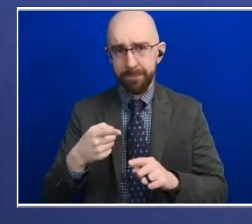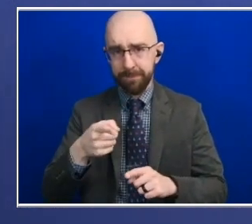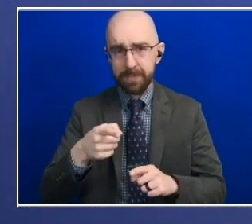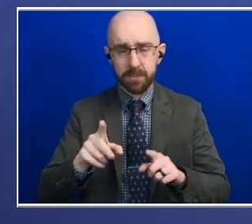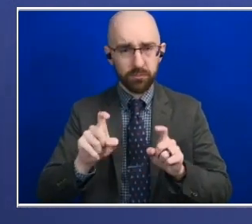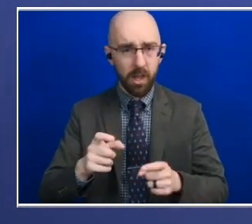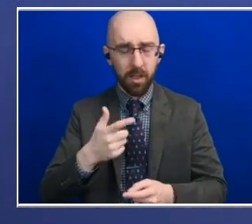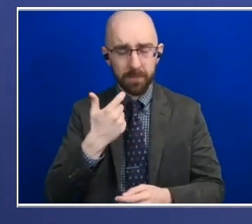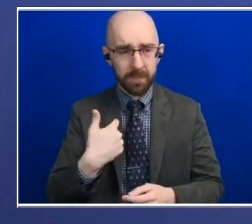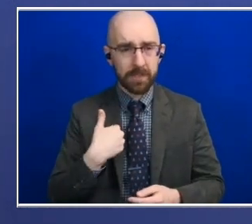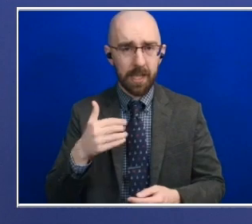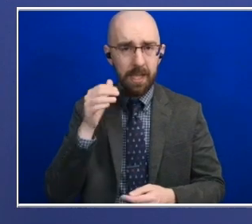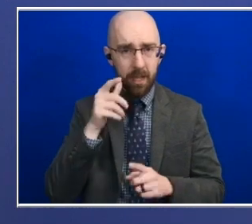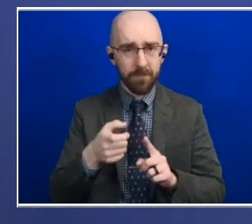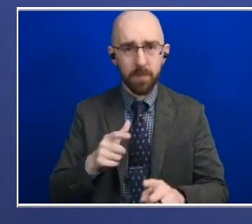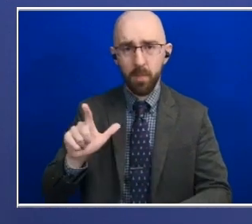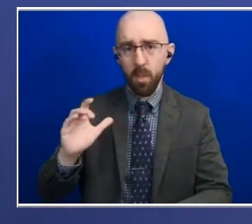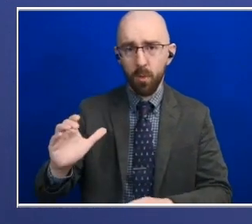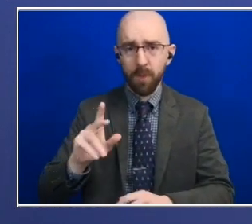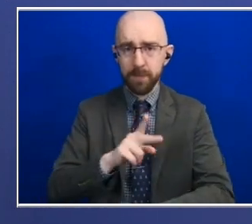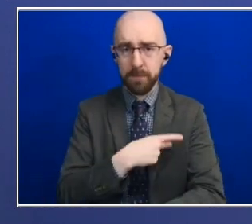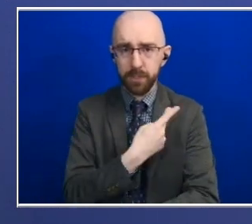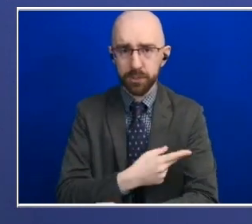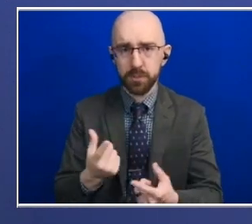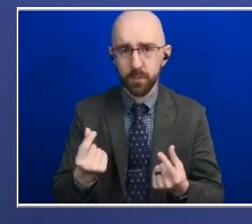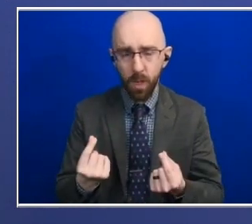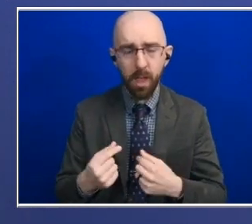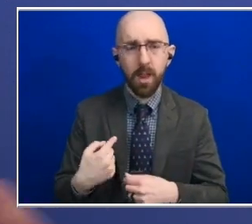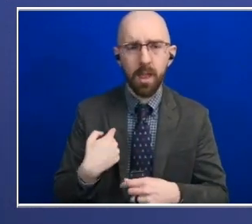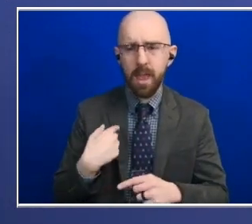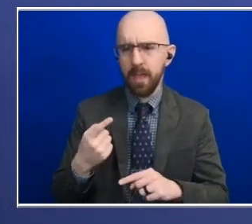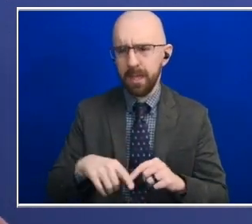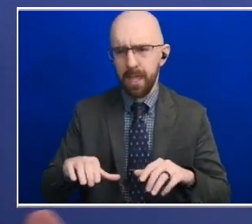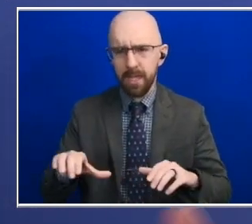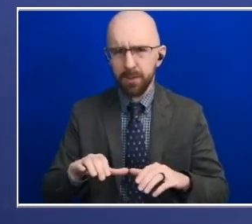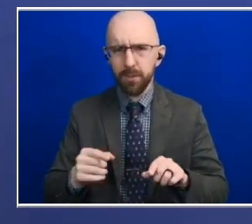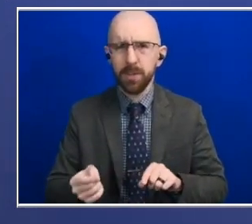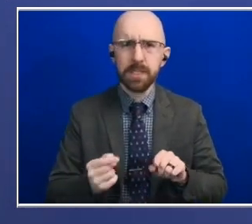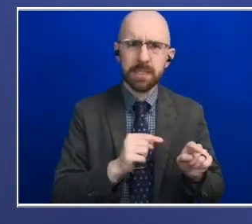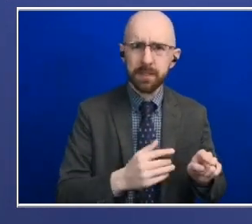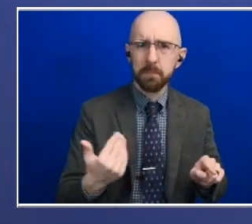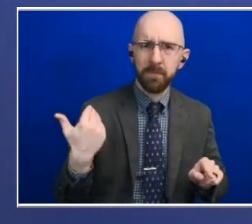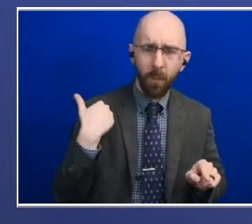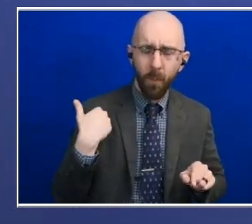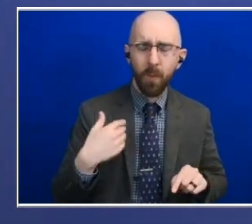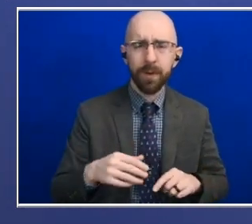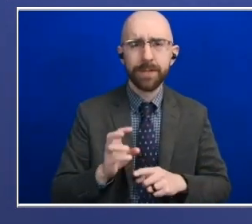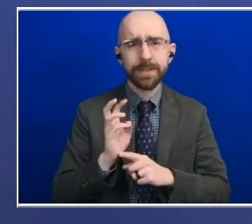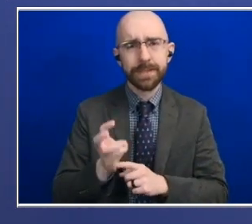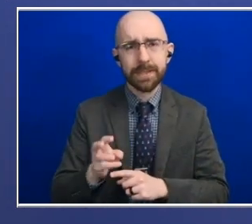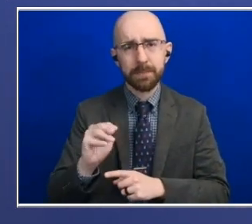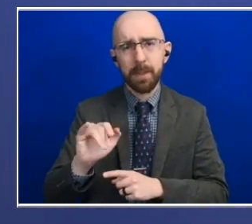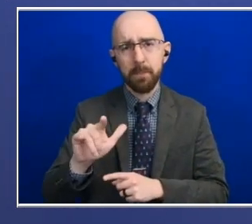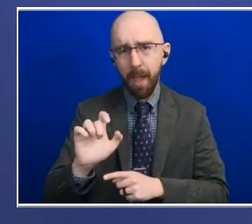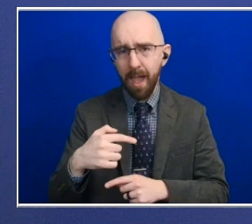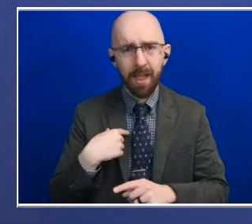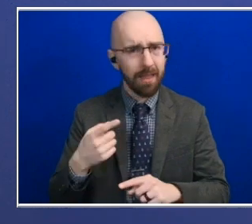my long COVID patients is, I can't do what I was doing before. I can't do the 6-minute mile. Some very